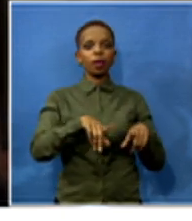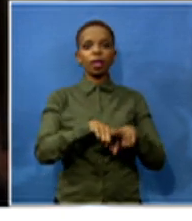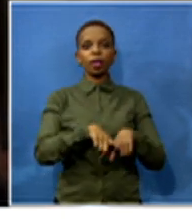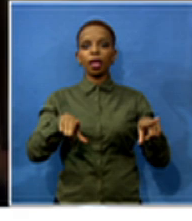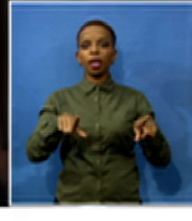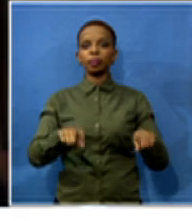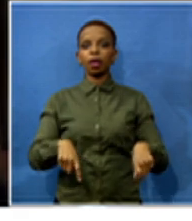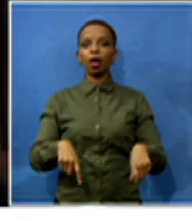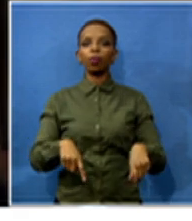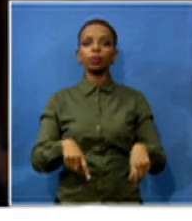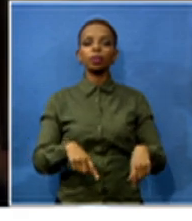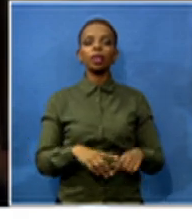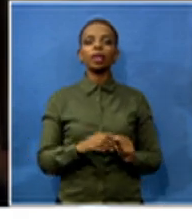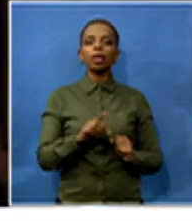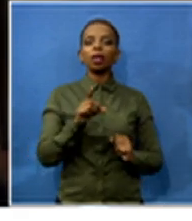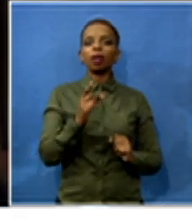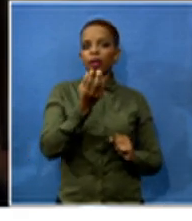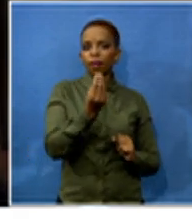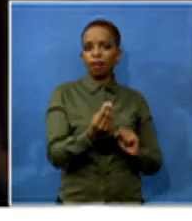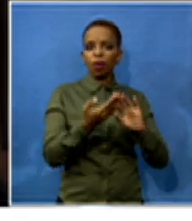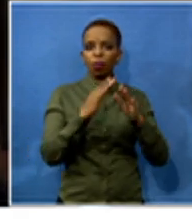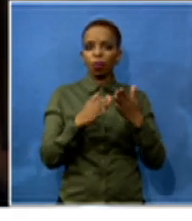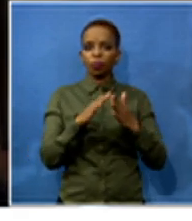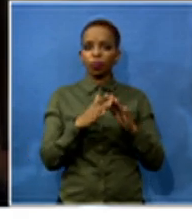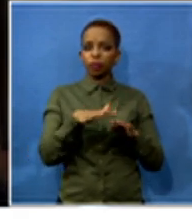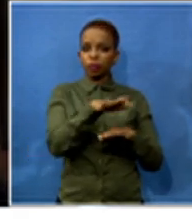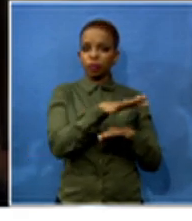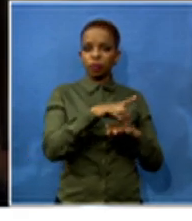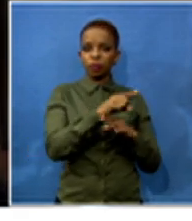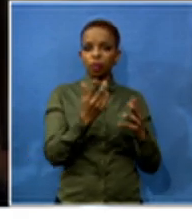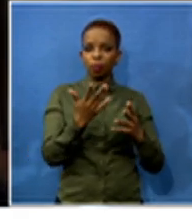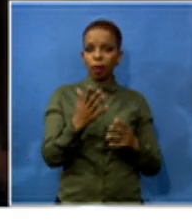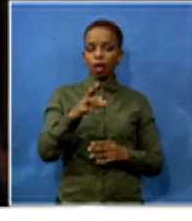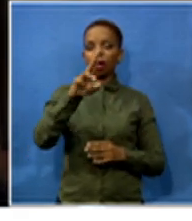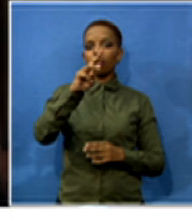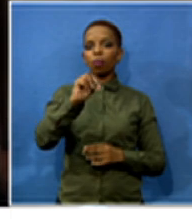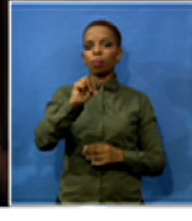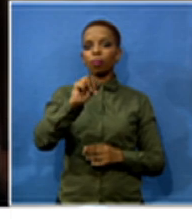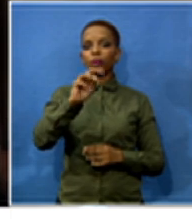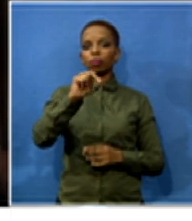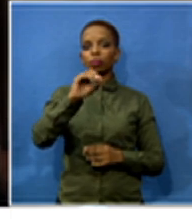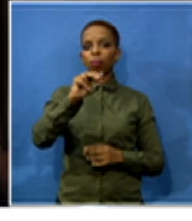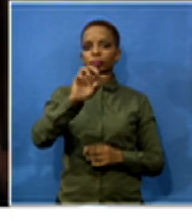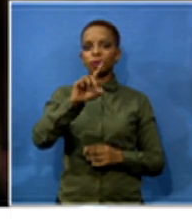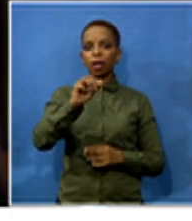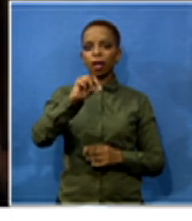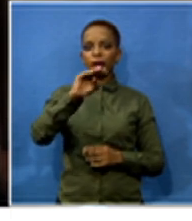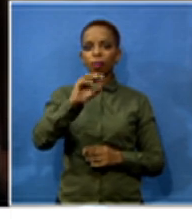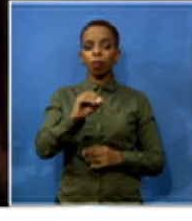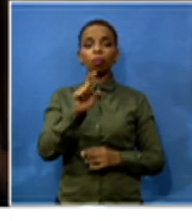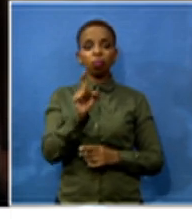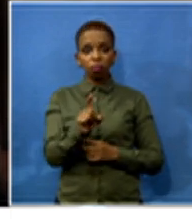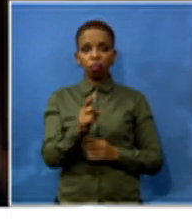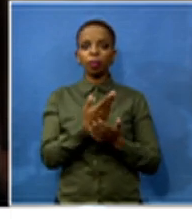that will work with communities in Bishop Lavis and Umzamu. We will be able to